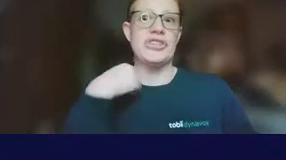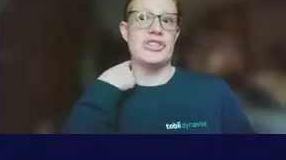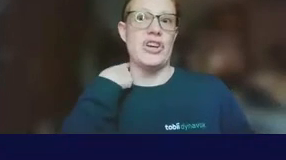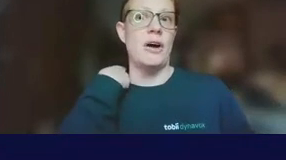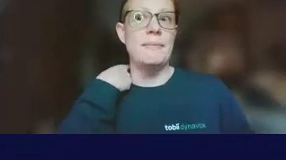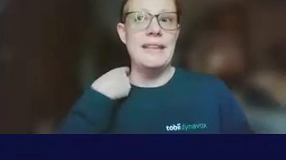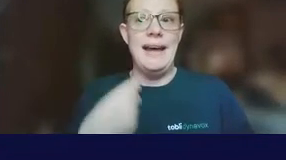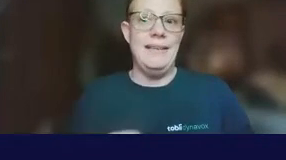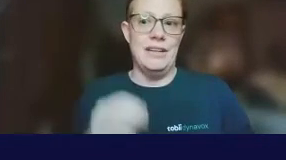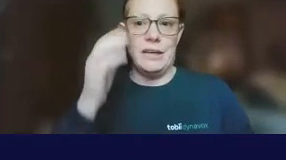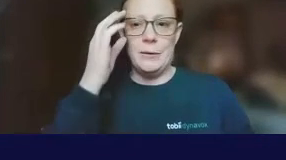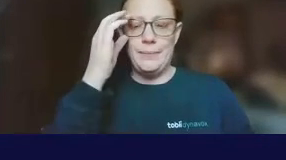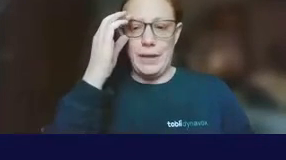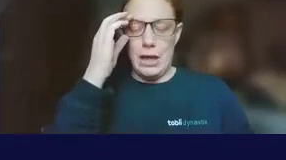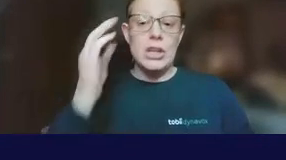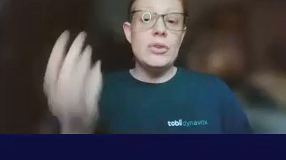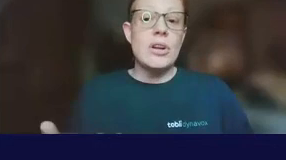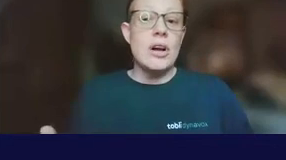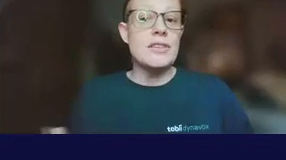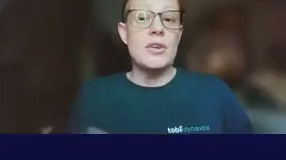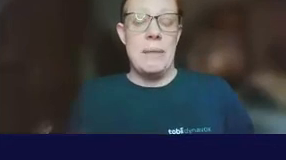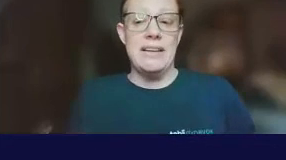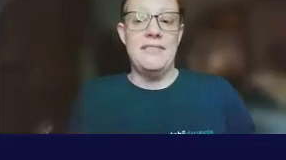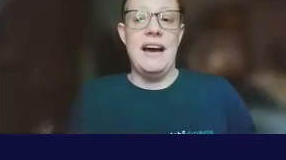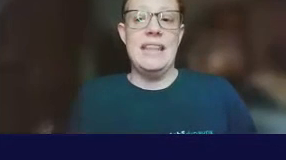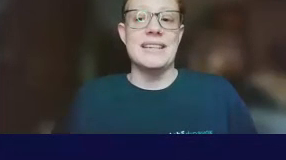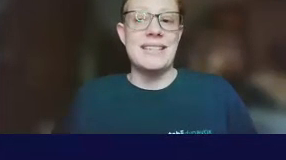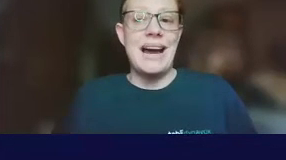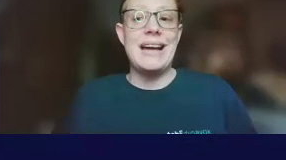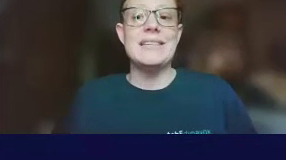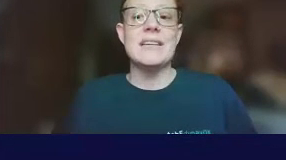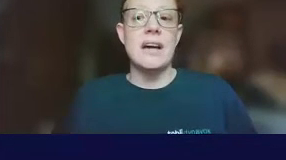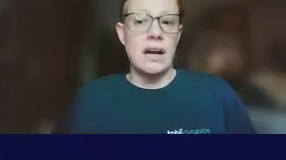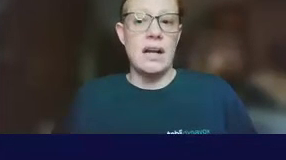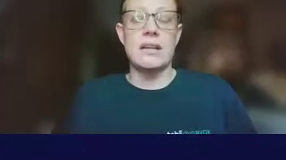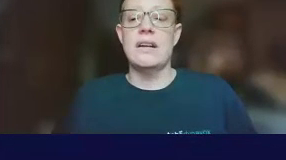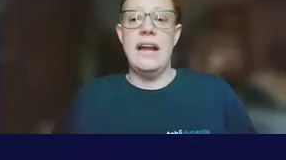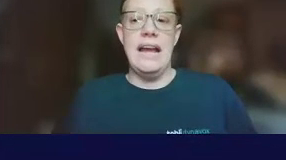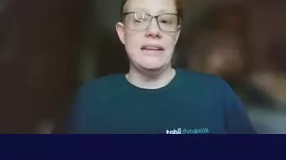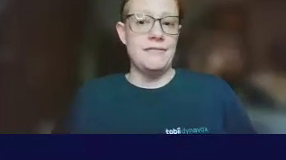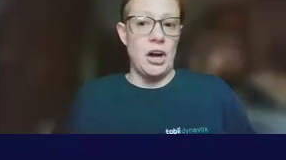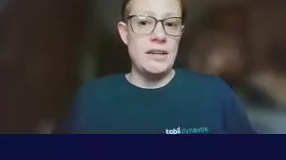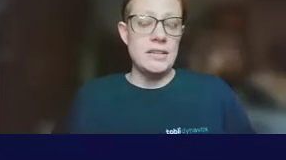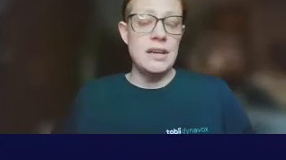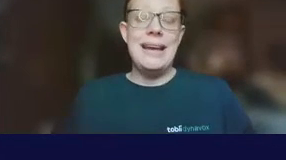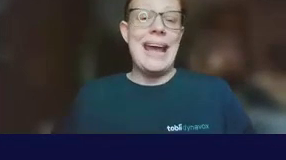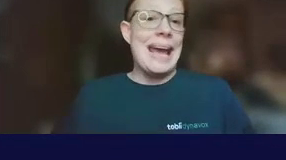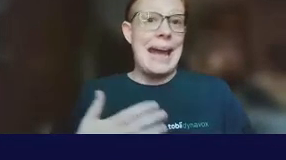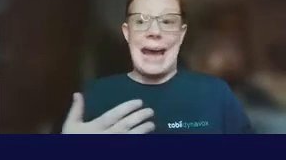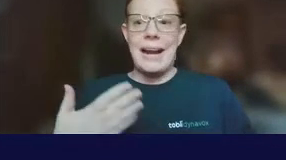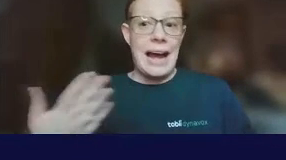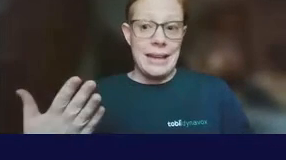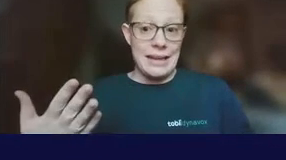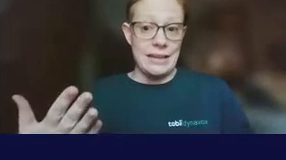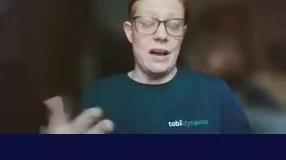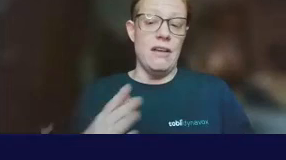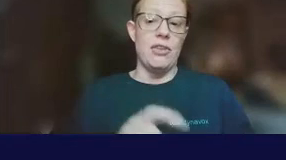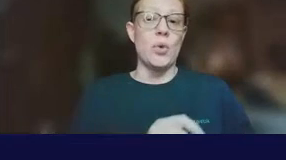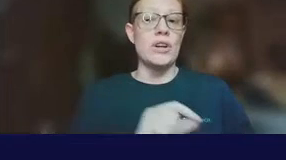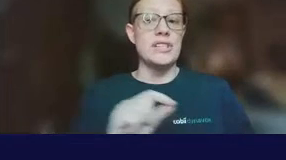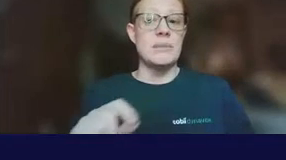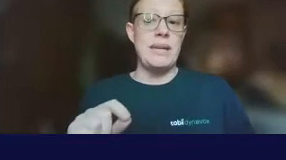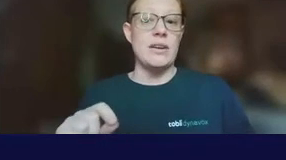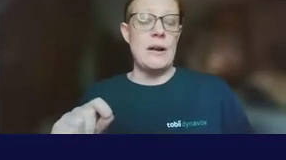which I just saw in that video. You can also modify the size, color, and font, and add highlighting